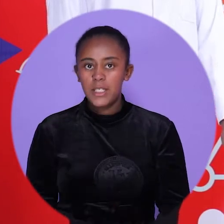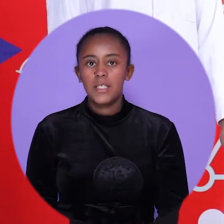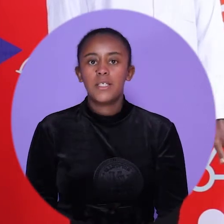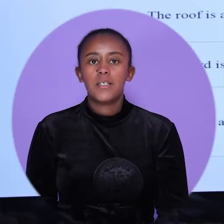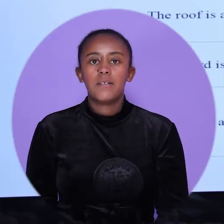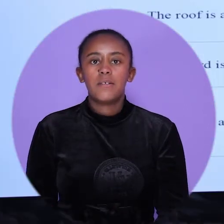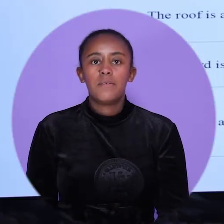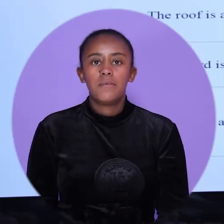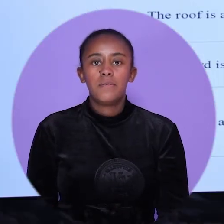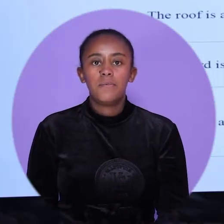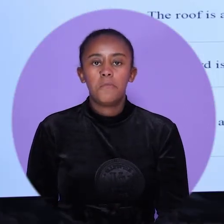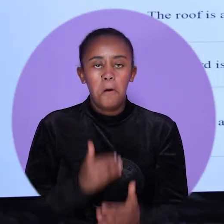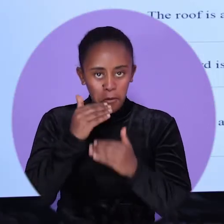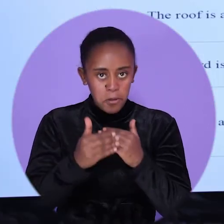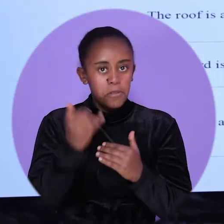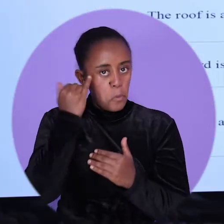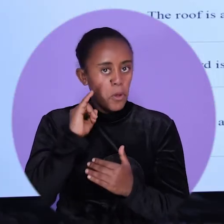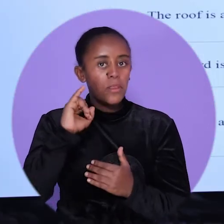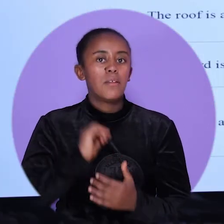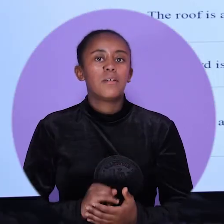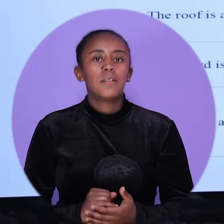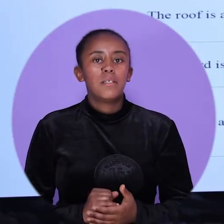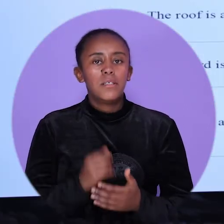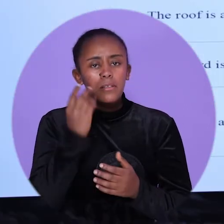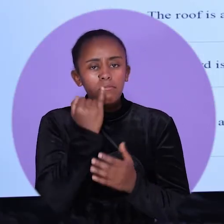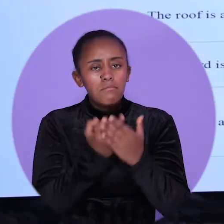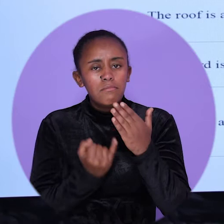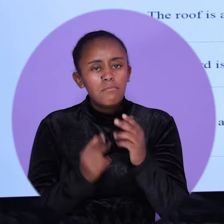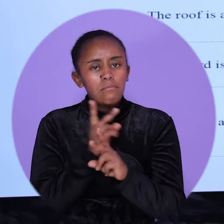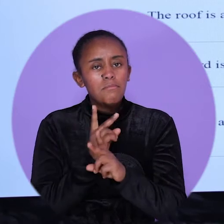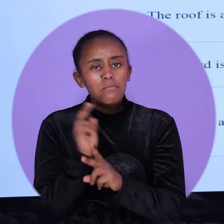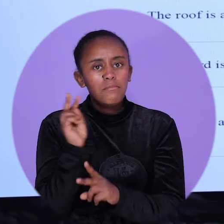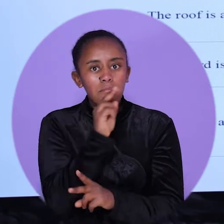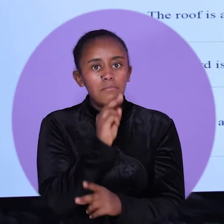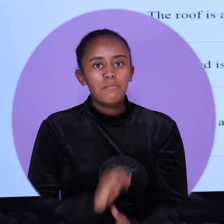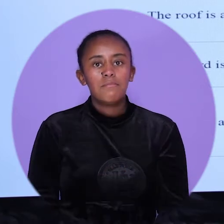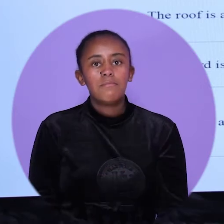next point. Students, look at this picture carefully.